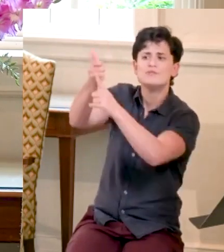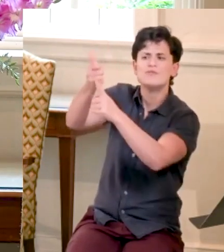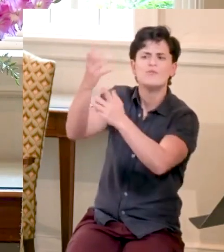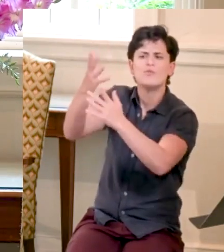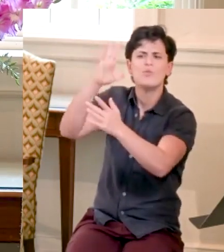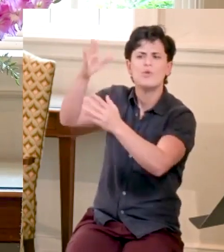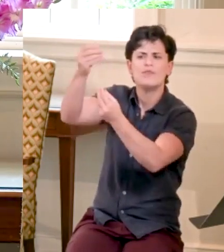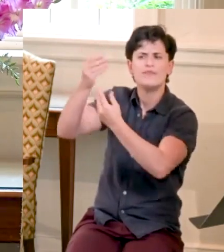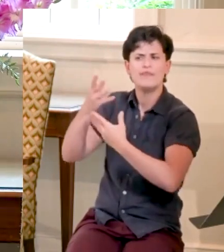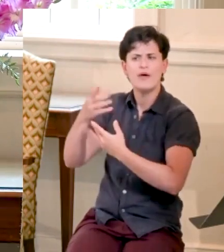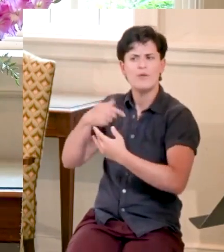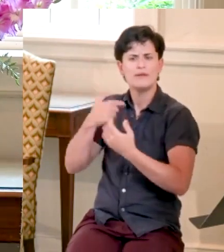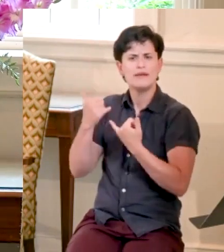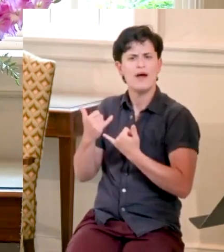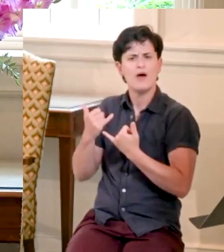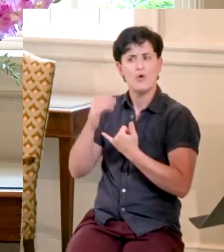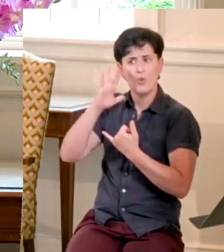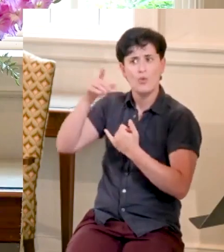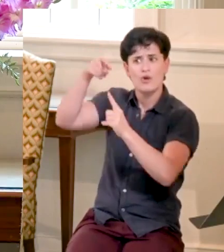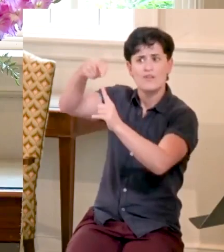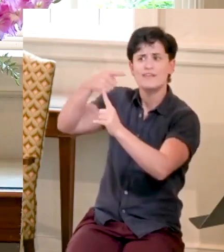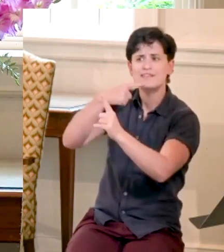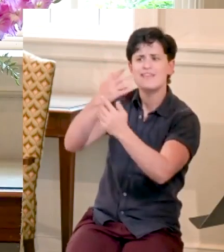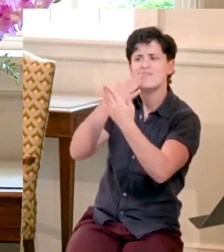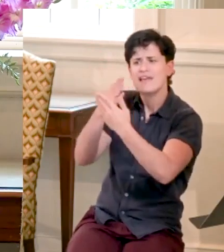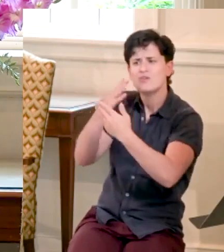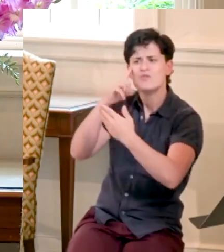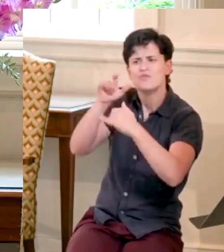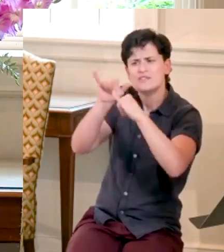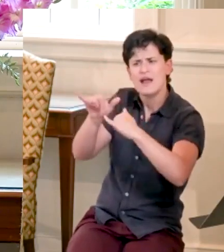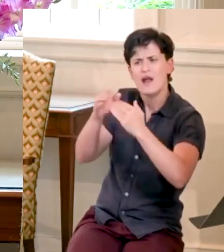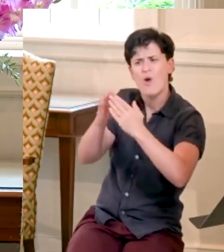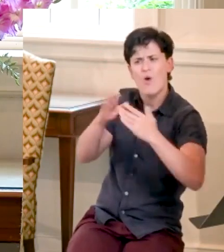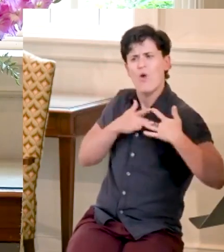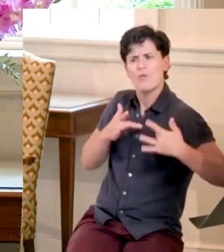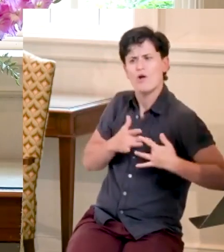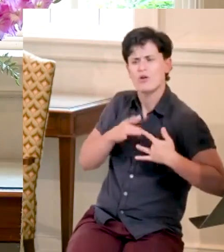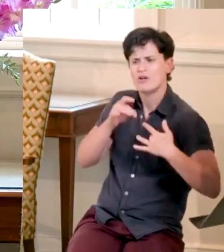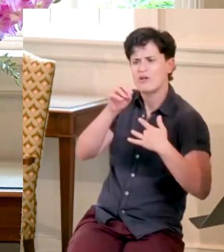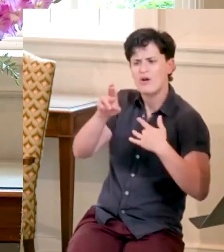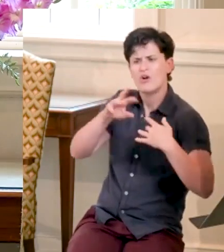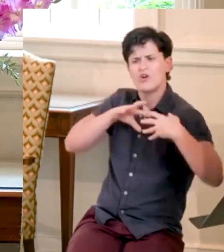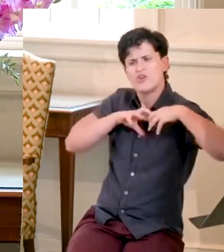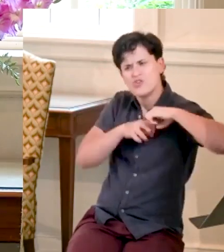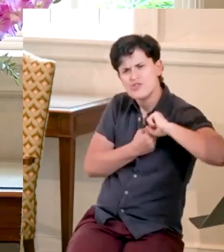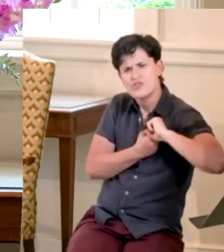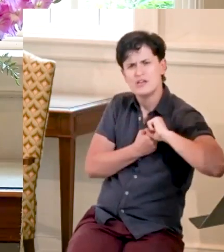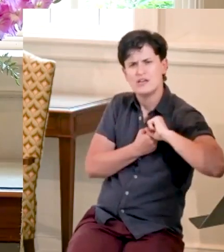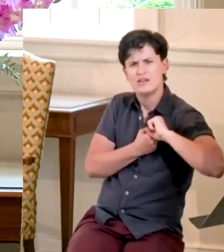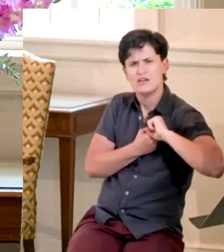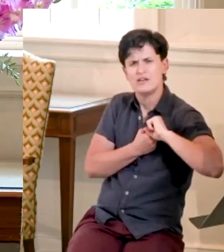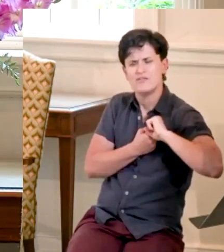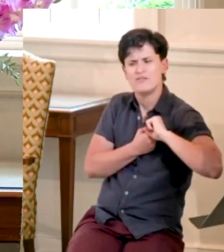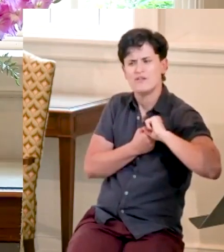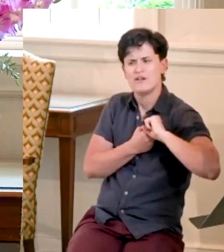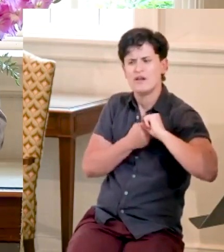Will they thank you for staying open-hearted or grieve the way fear made you shut